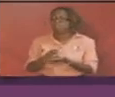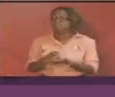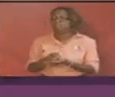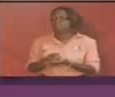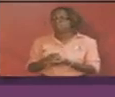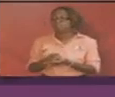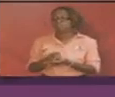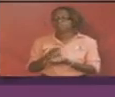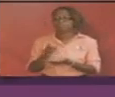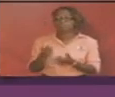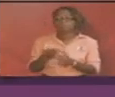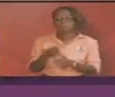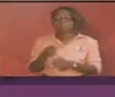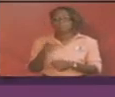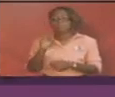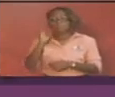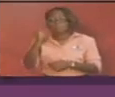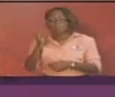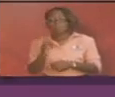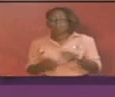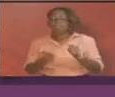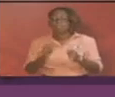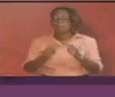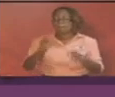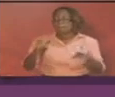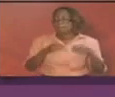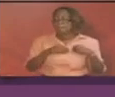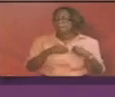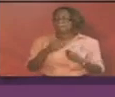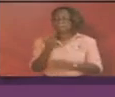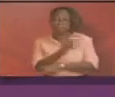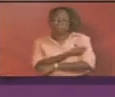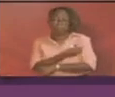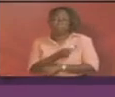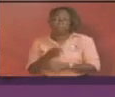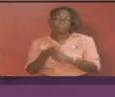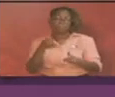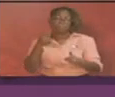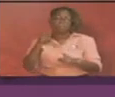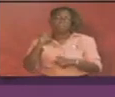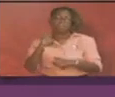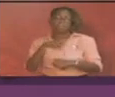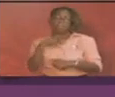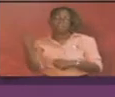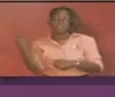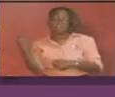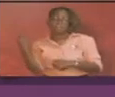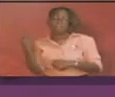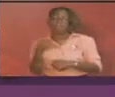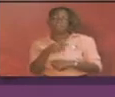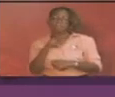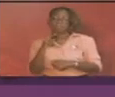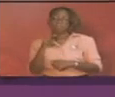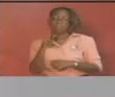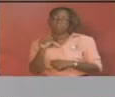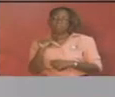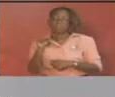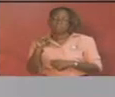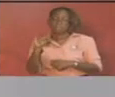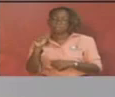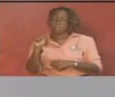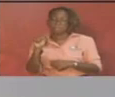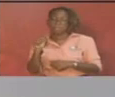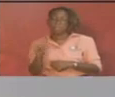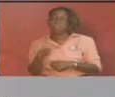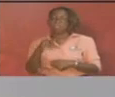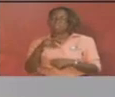are approved? Thank you. The last bit, I didn't hear the last bit. Yeah. Sorry, so could you just repeat the second, your